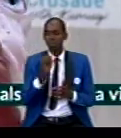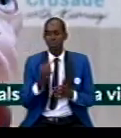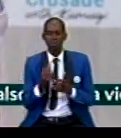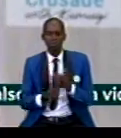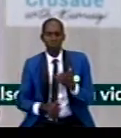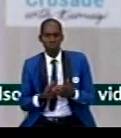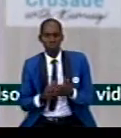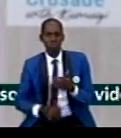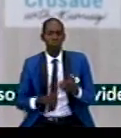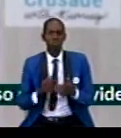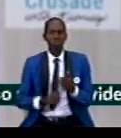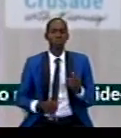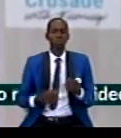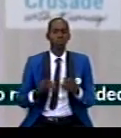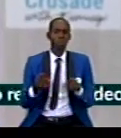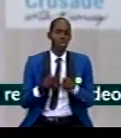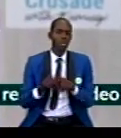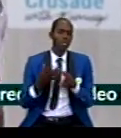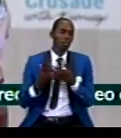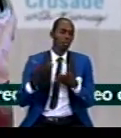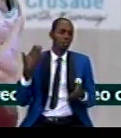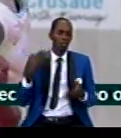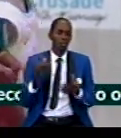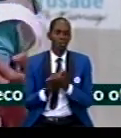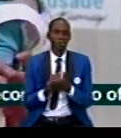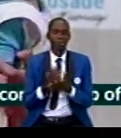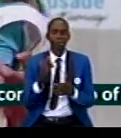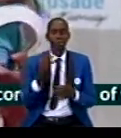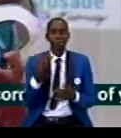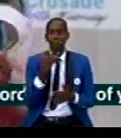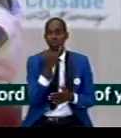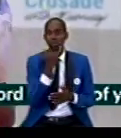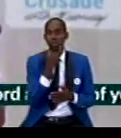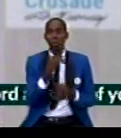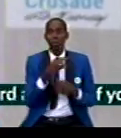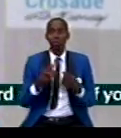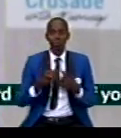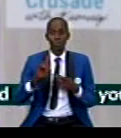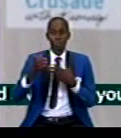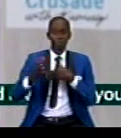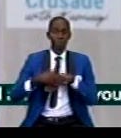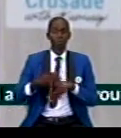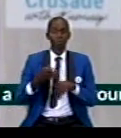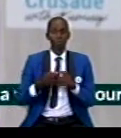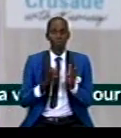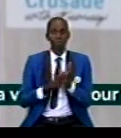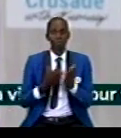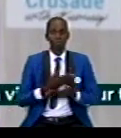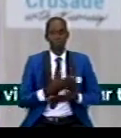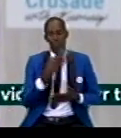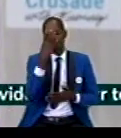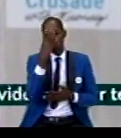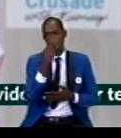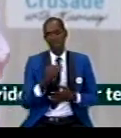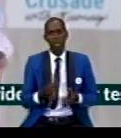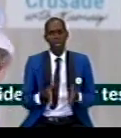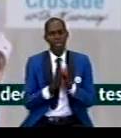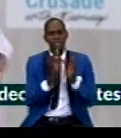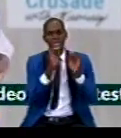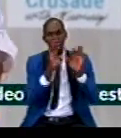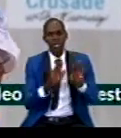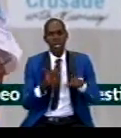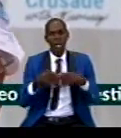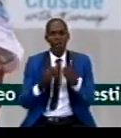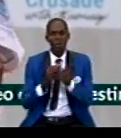went back home, she slept very well. I asked her teacher, they said she ate very well. Even what I did not put for her, she